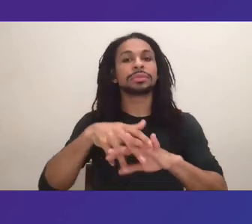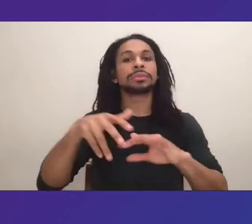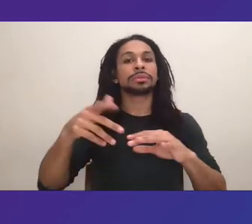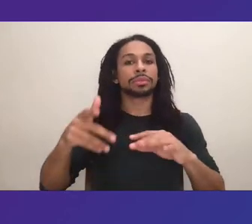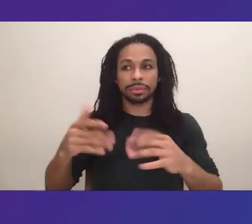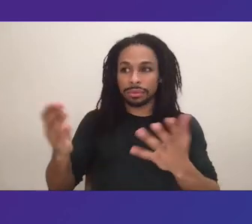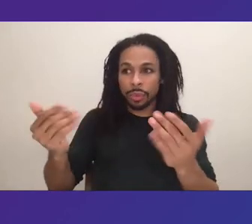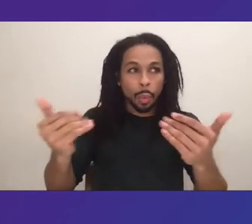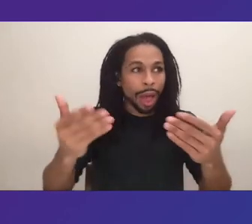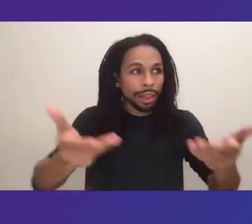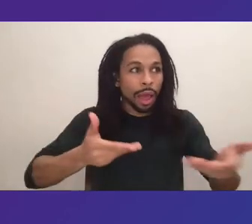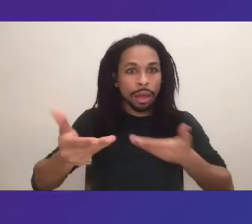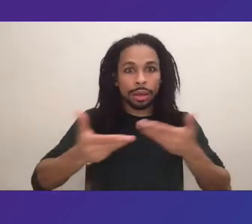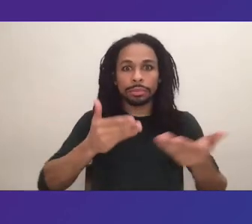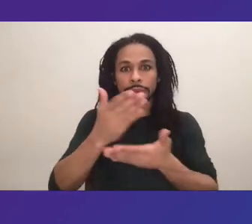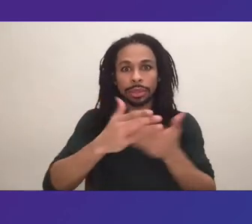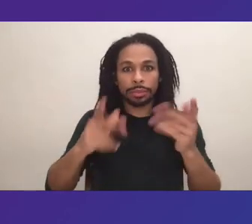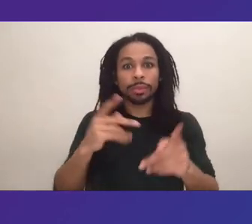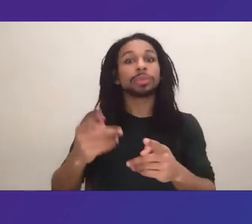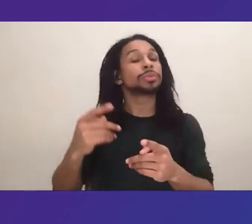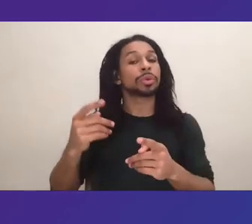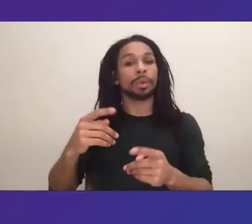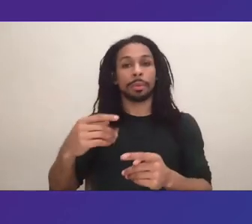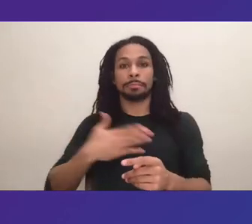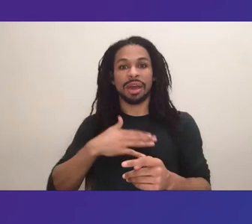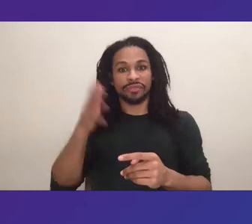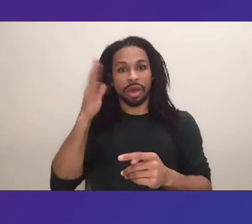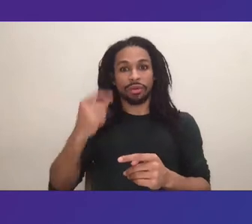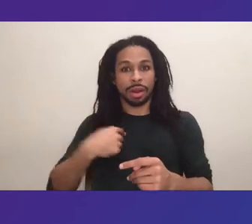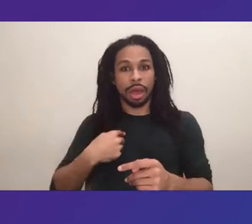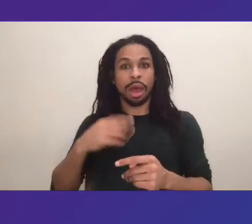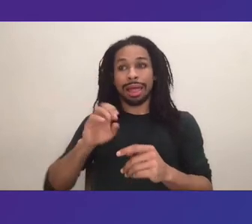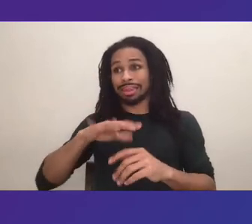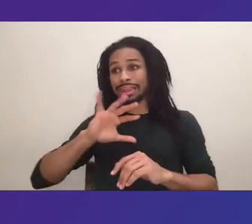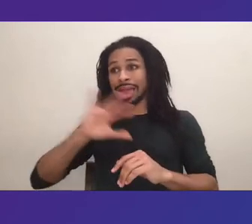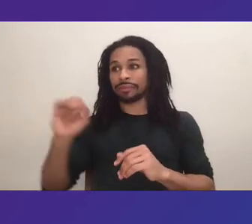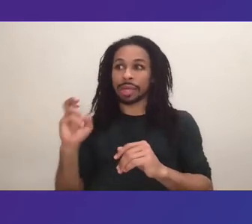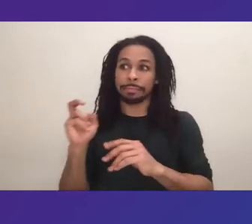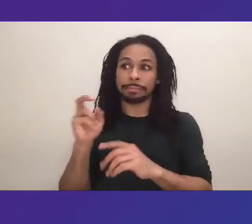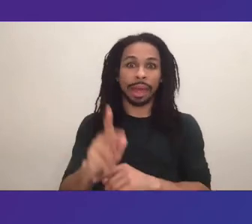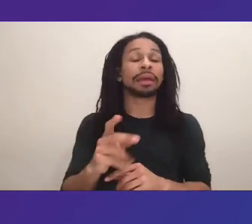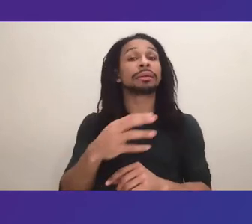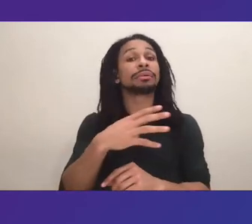dad returned, they welcomed us back in the most beautiful way.